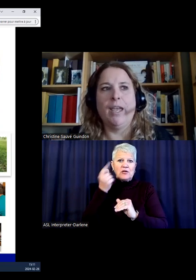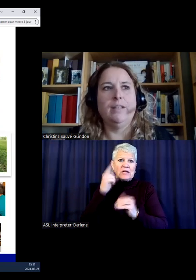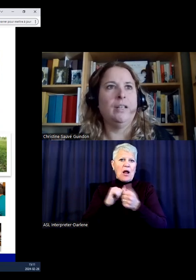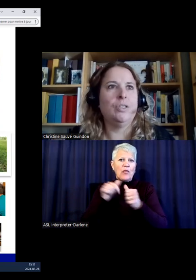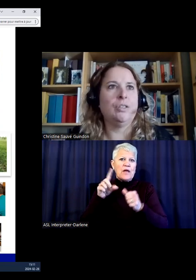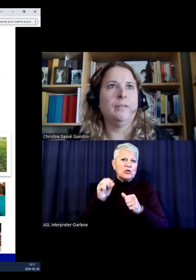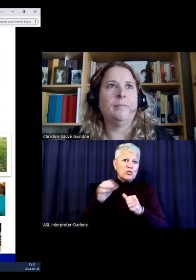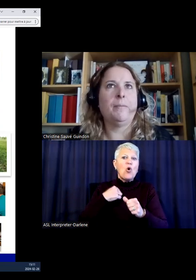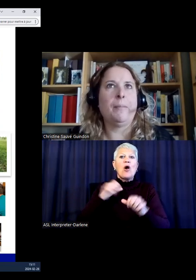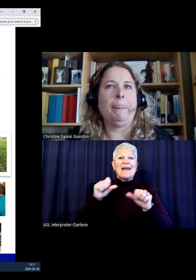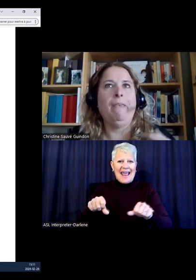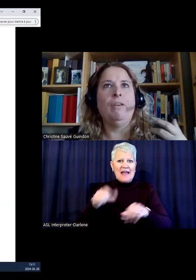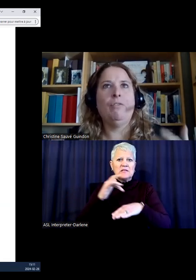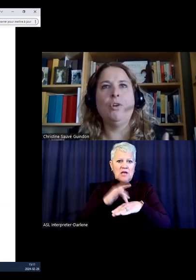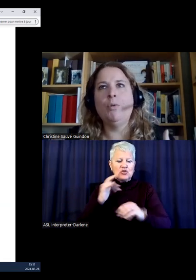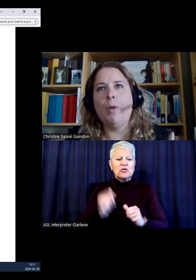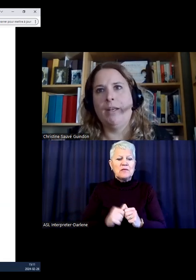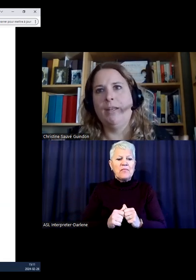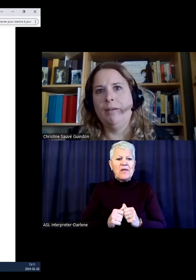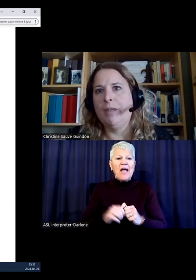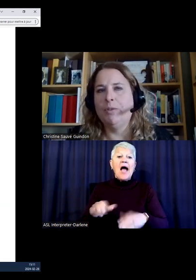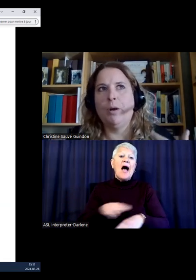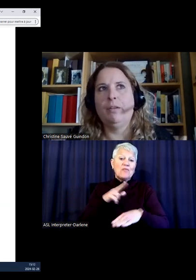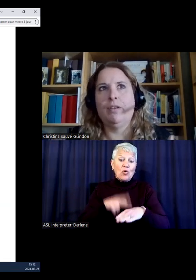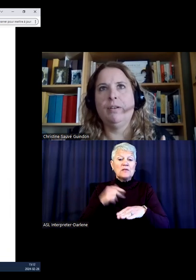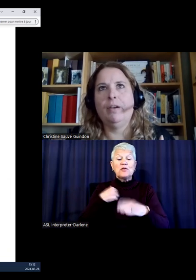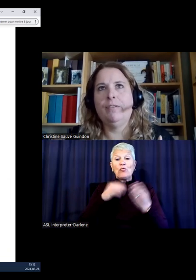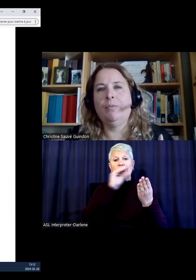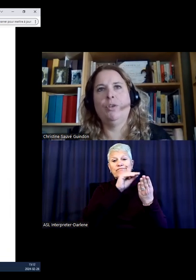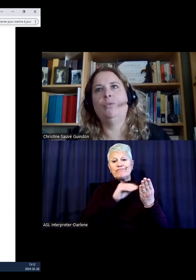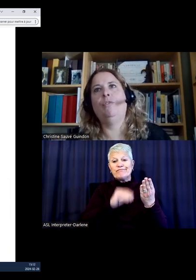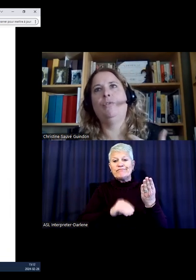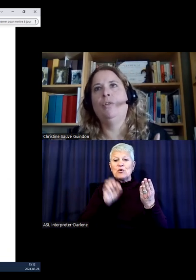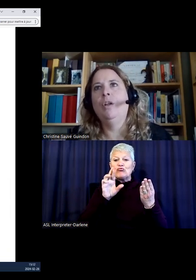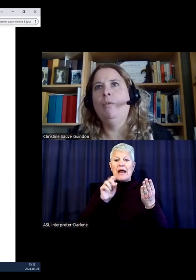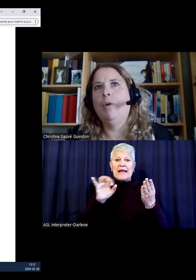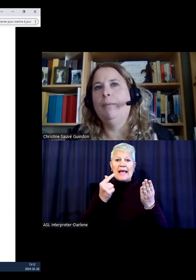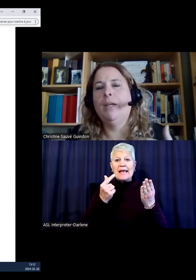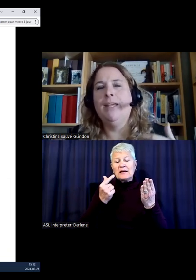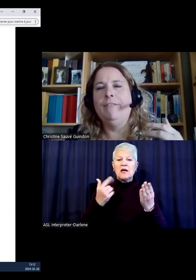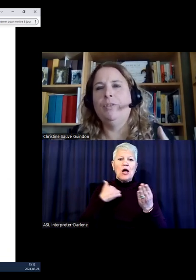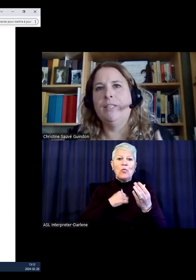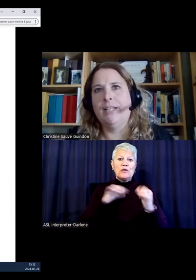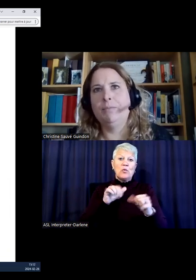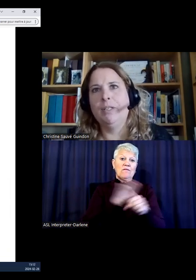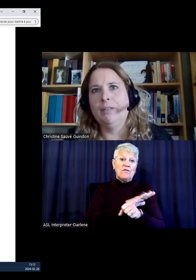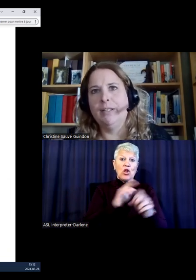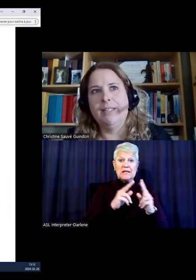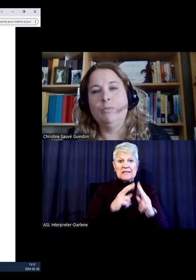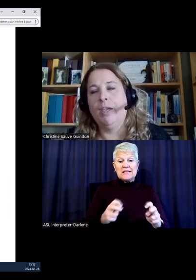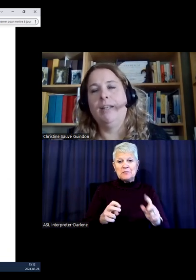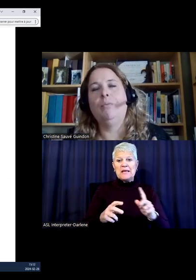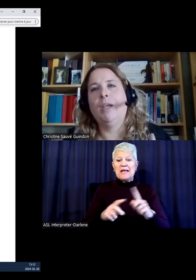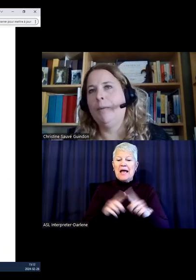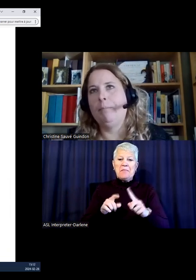or can touch. Of course, we rated him. That was part of the we can do a full one, but full assessment on